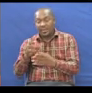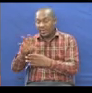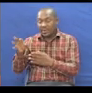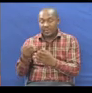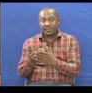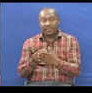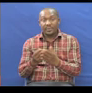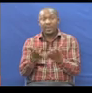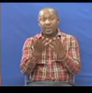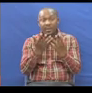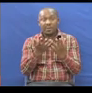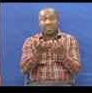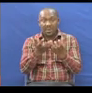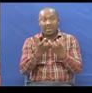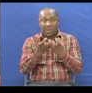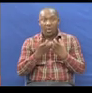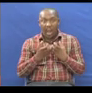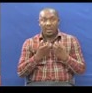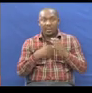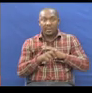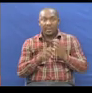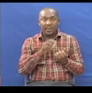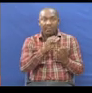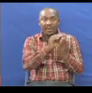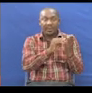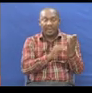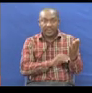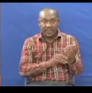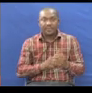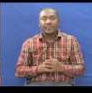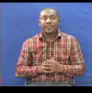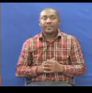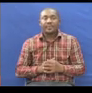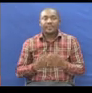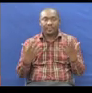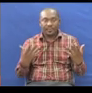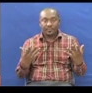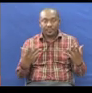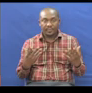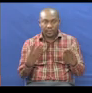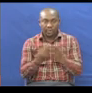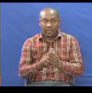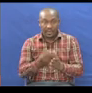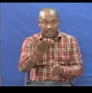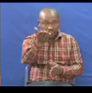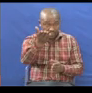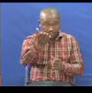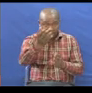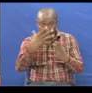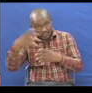required in mathematics. And to be together, don't move wherever you